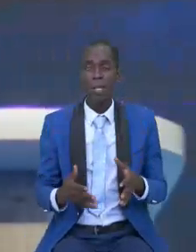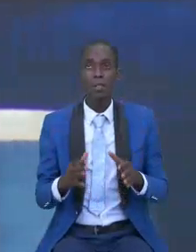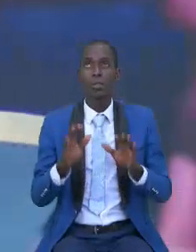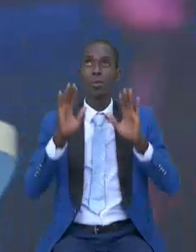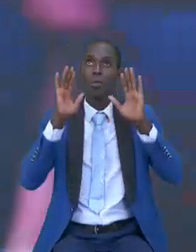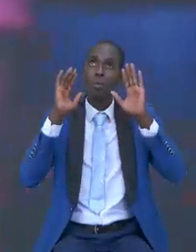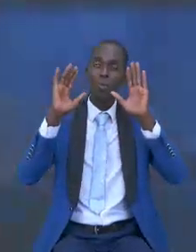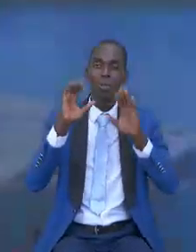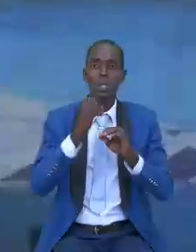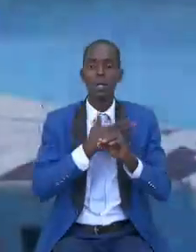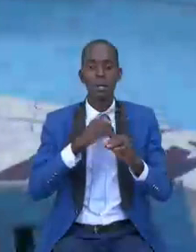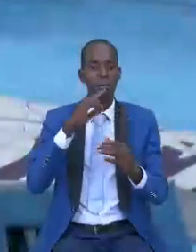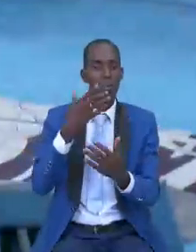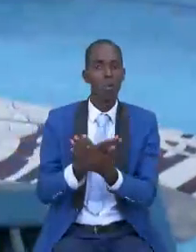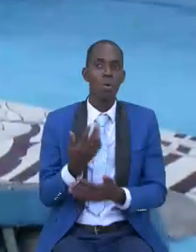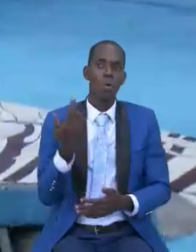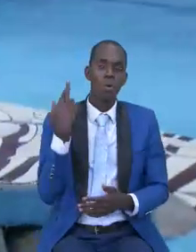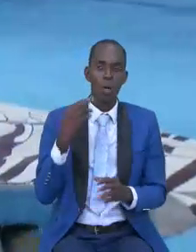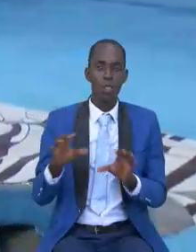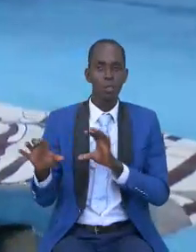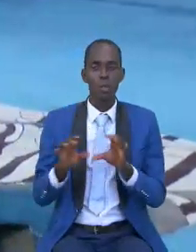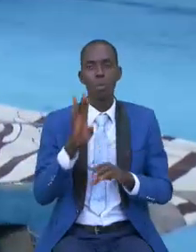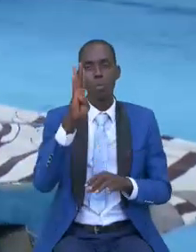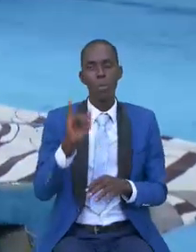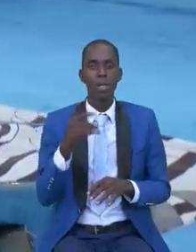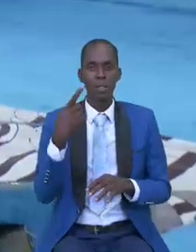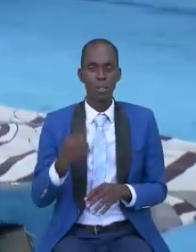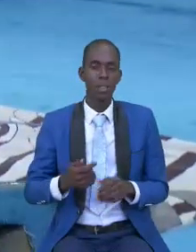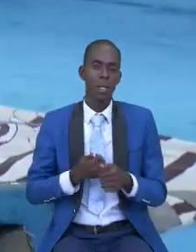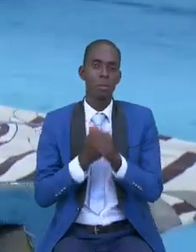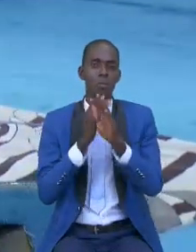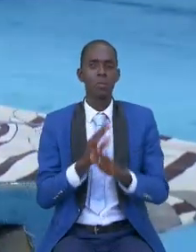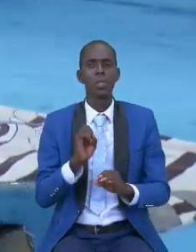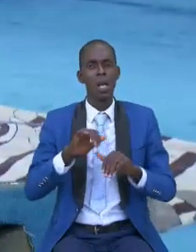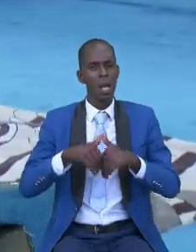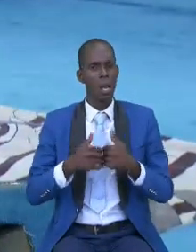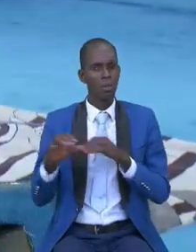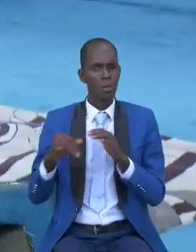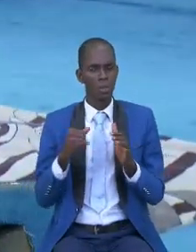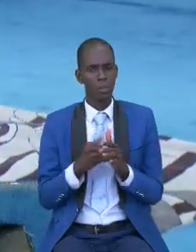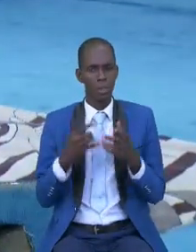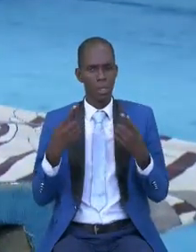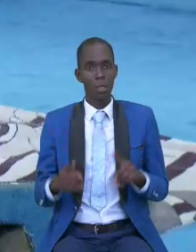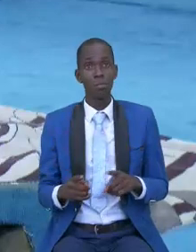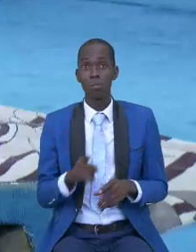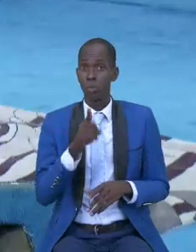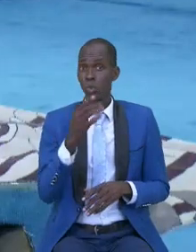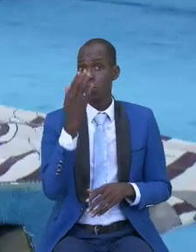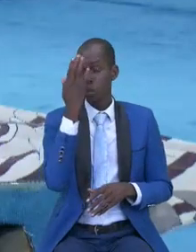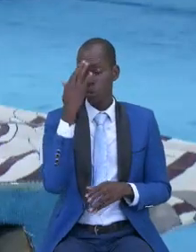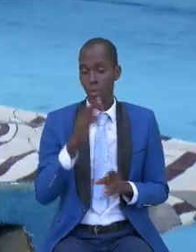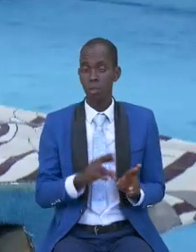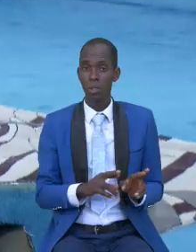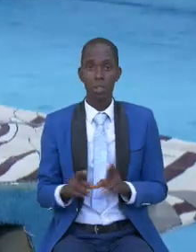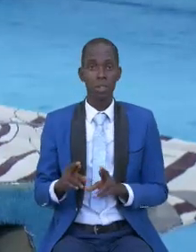and wonders were done by the apostles. How did he do that? Well, you know already,